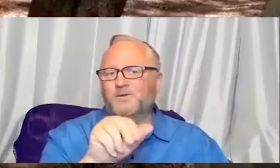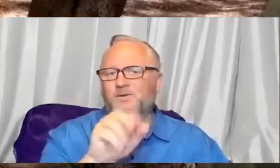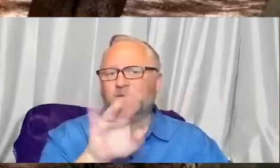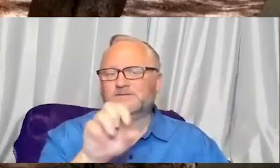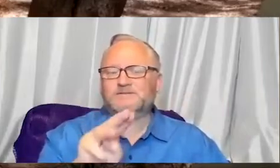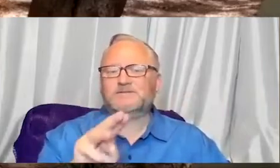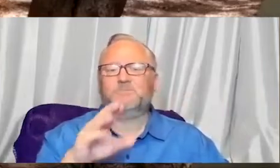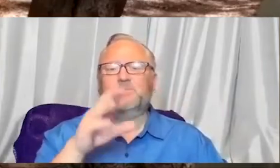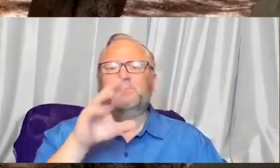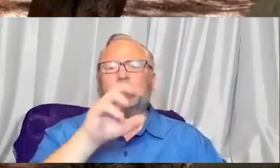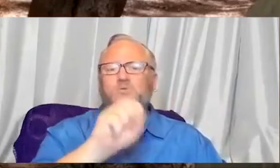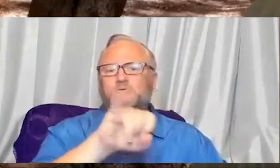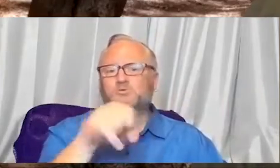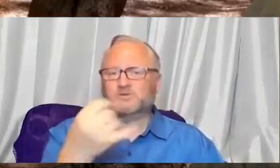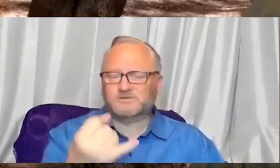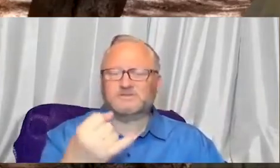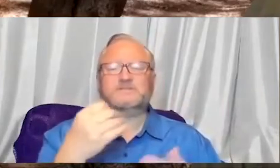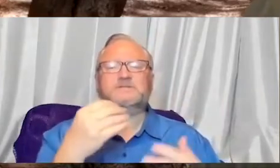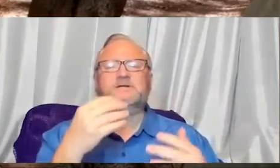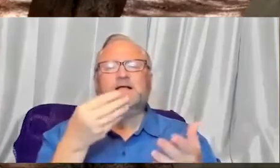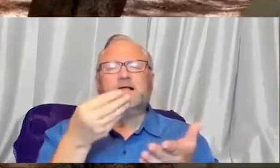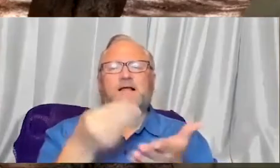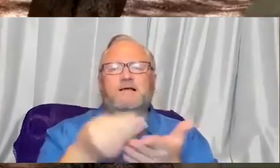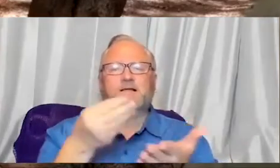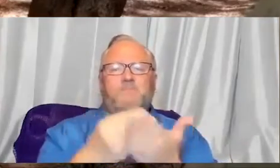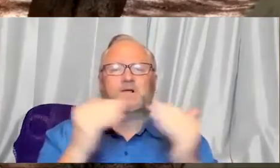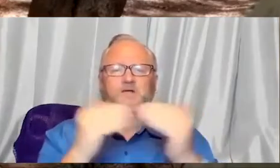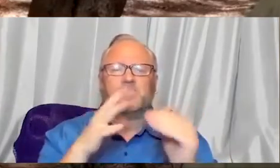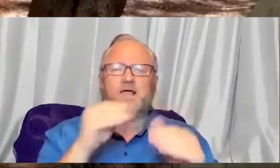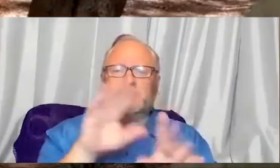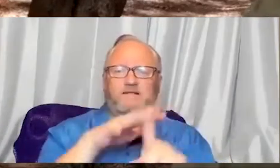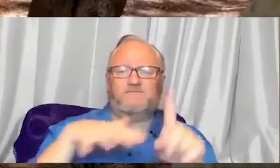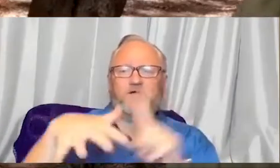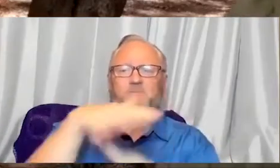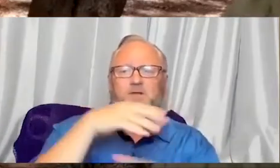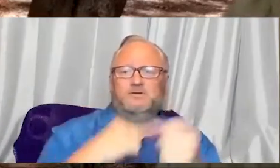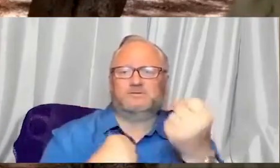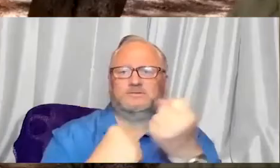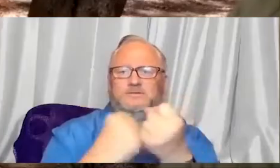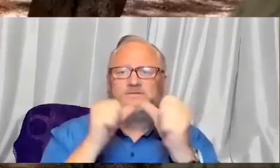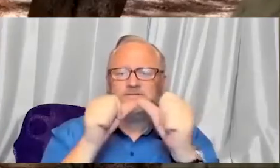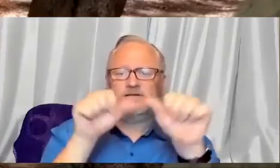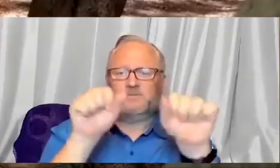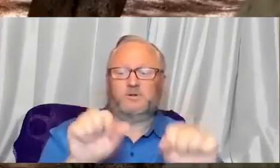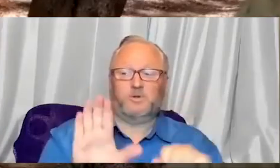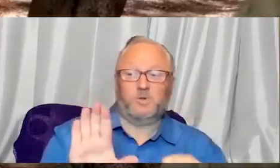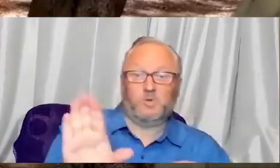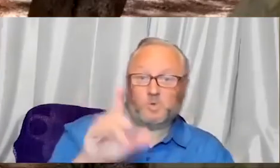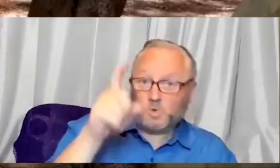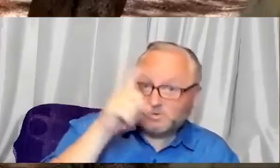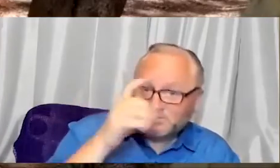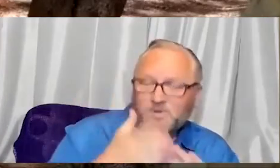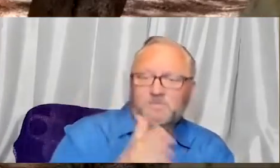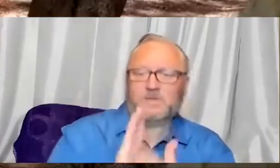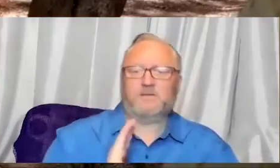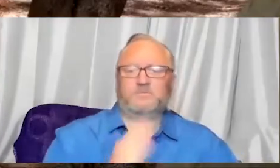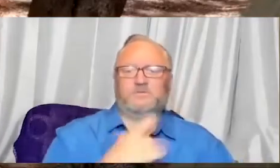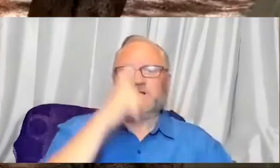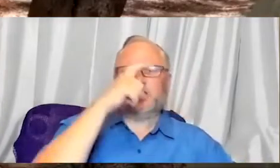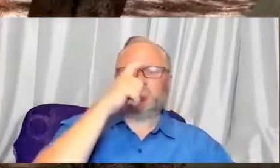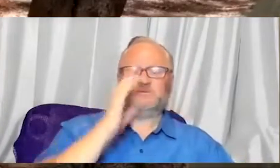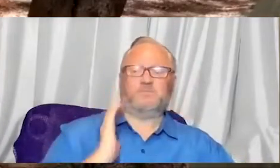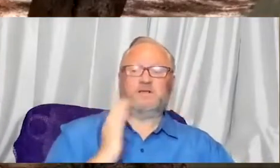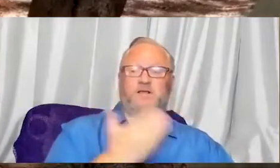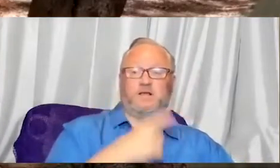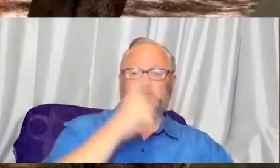equity, and environmental sustainability. Your wisdom will be our wisdom, and our wisdom will be yours. We